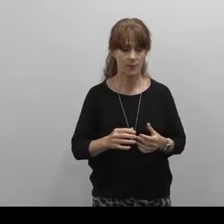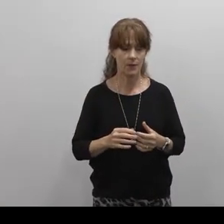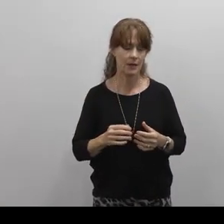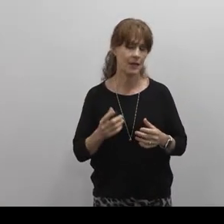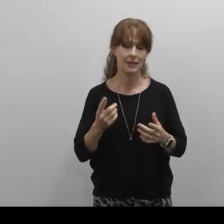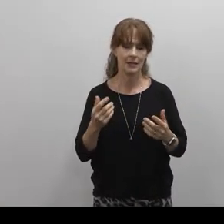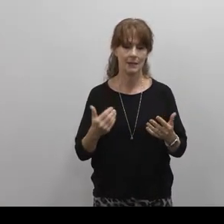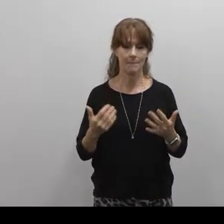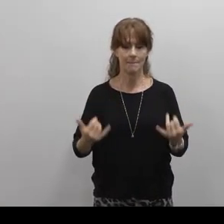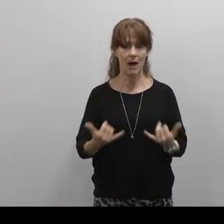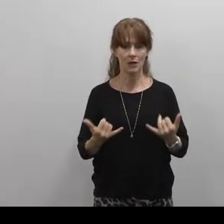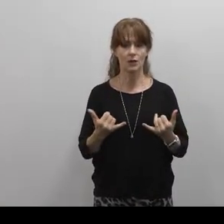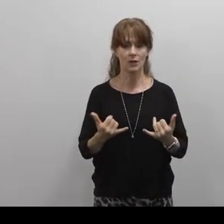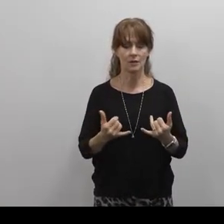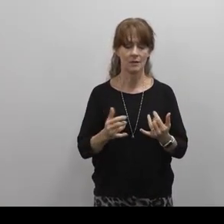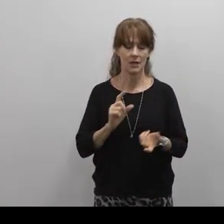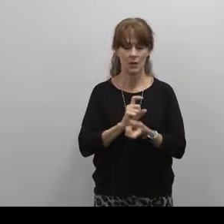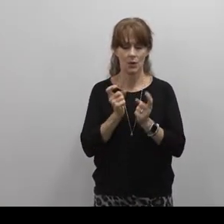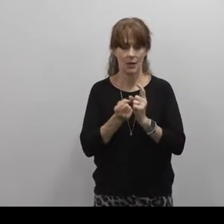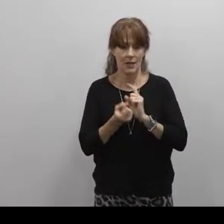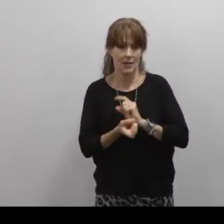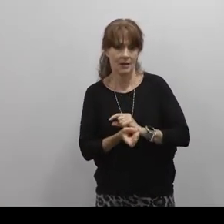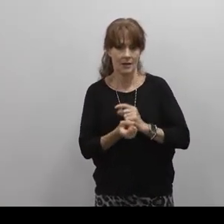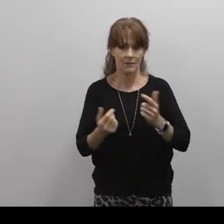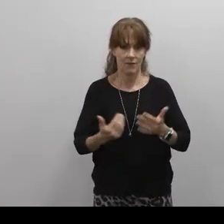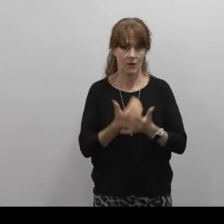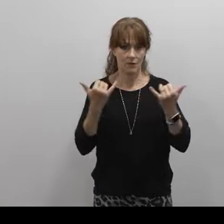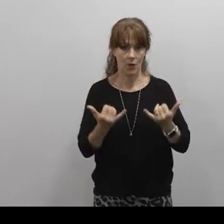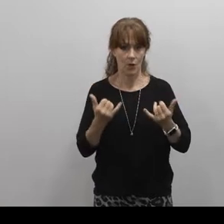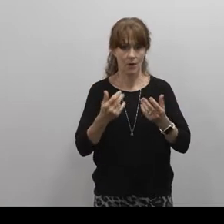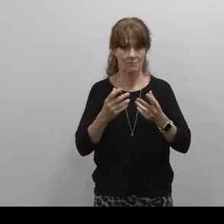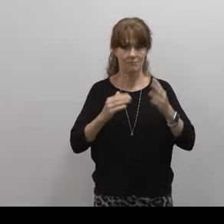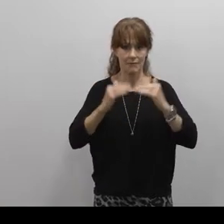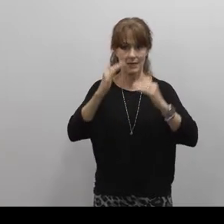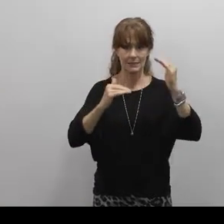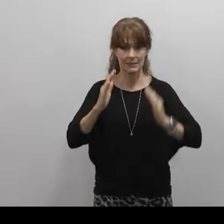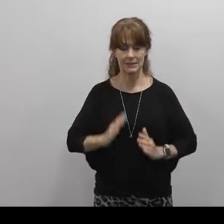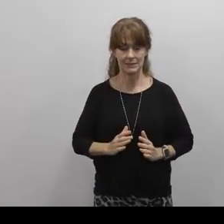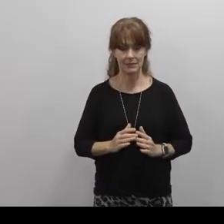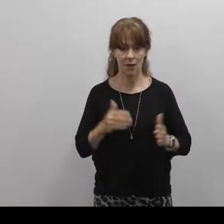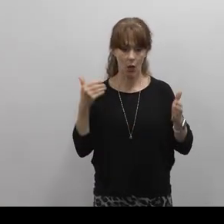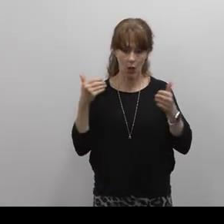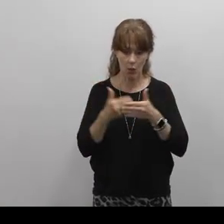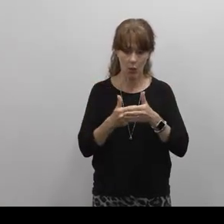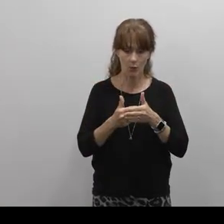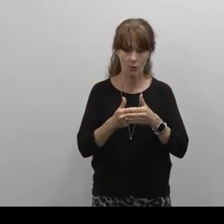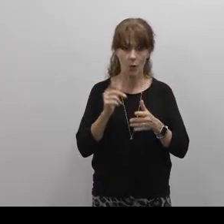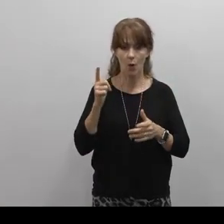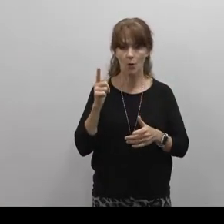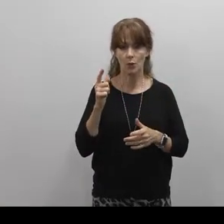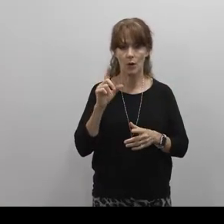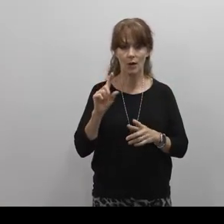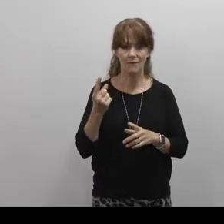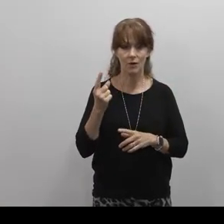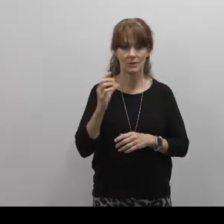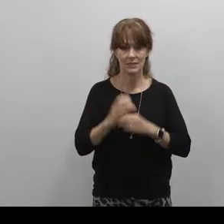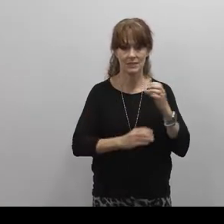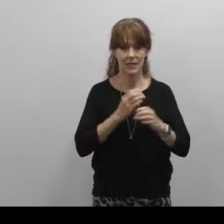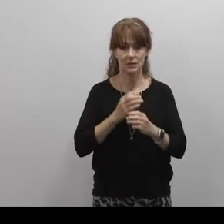renovation, modernization, rehabilitation of current spaces. Again, to get us closer, if not right at that 21st century learning